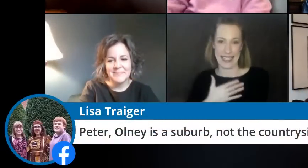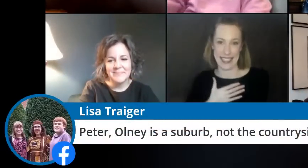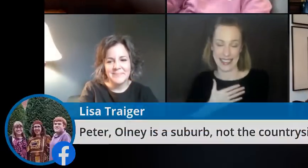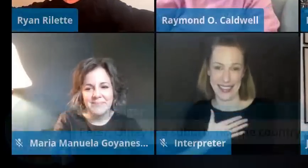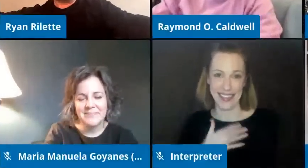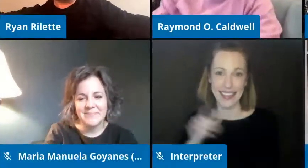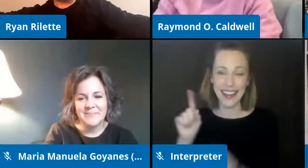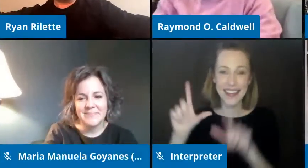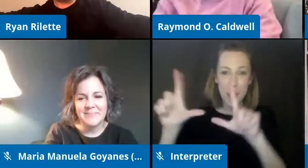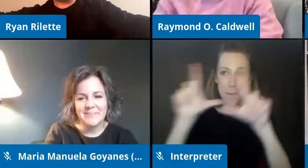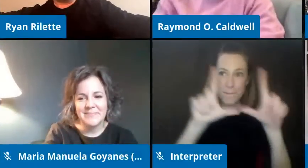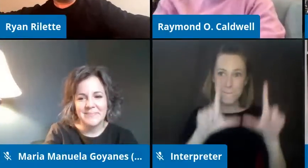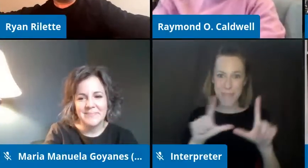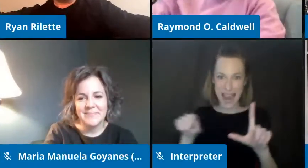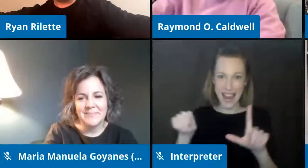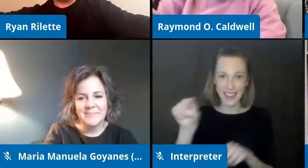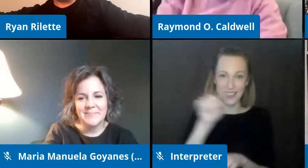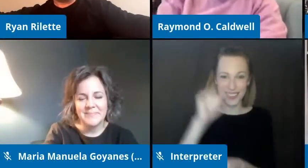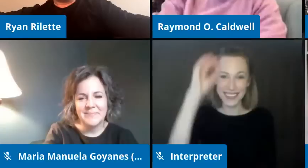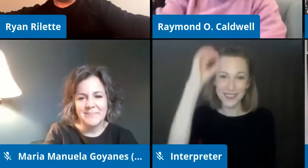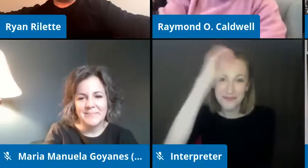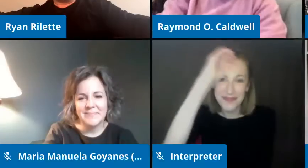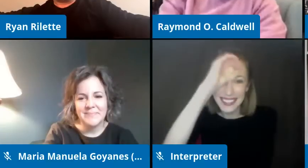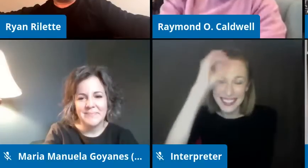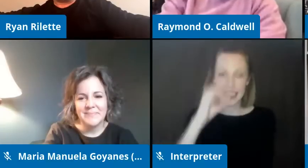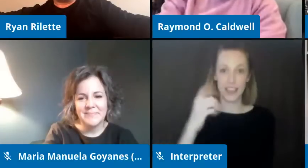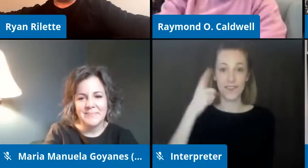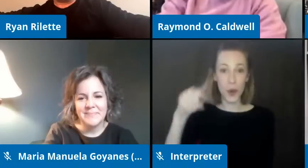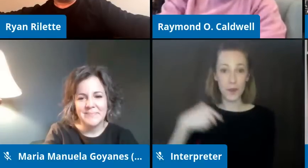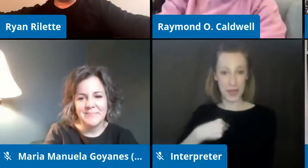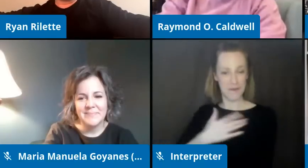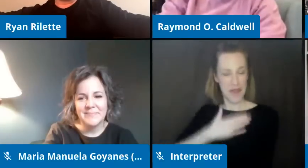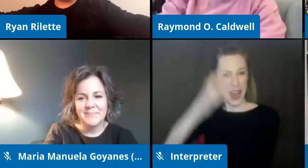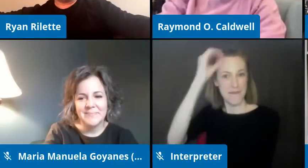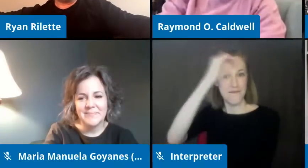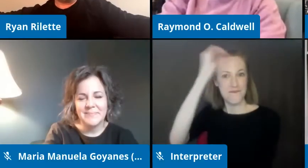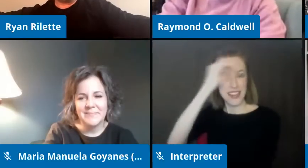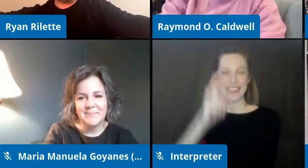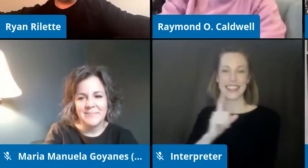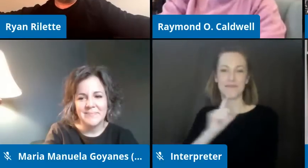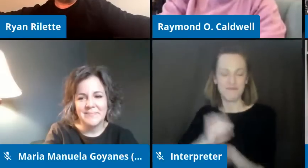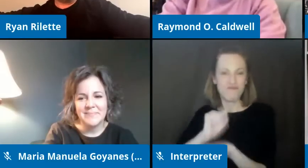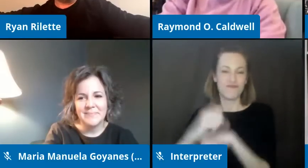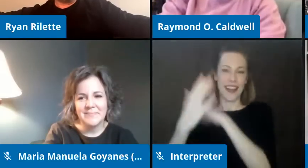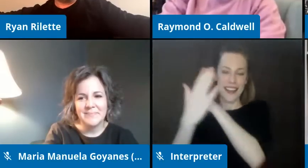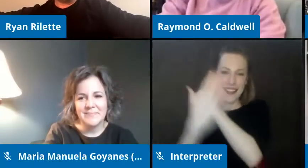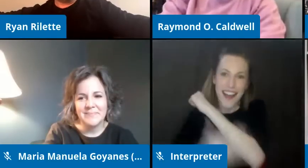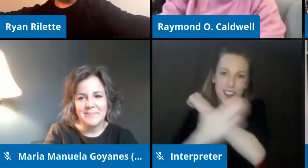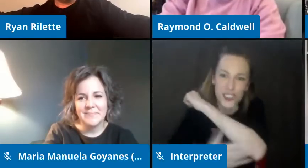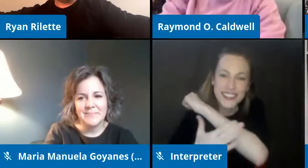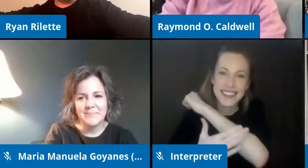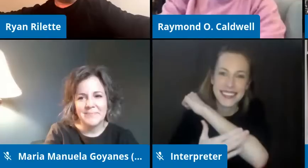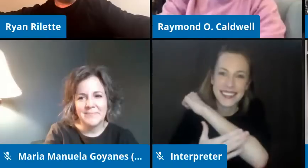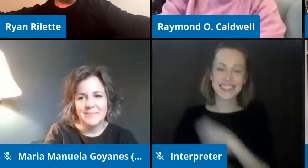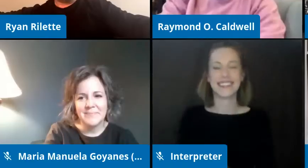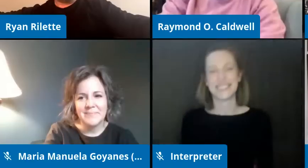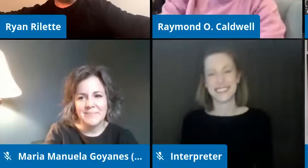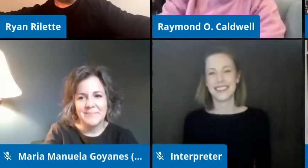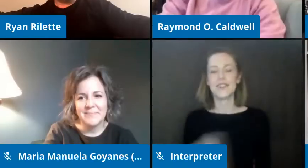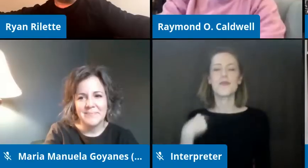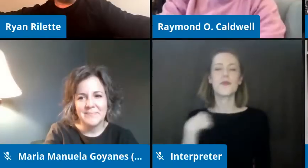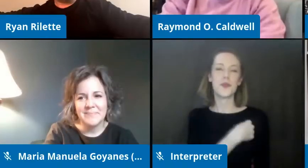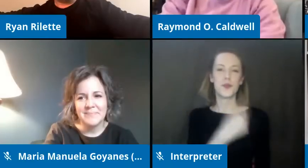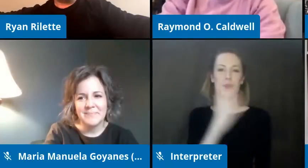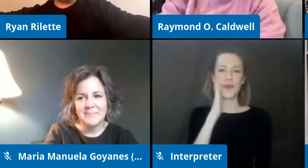So for me, it's the country, Lisa. And we'll have to have a separate panel on that